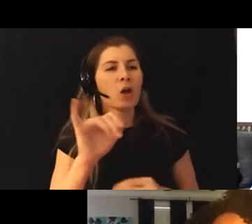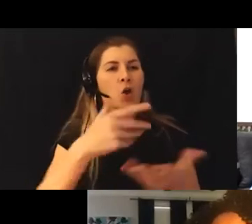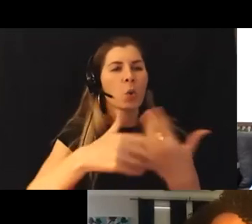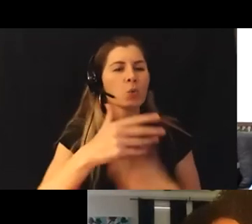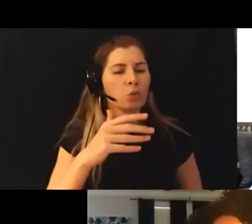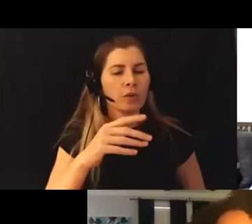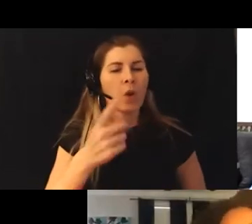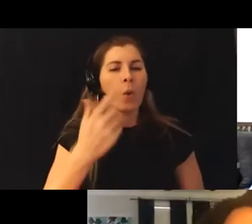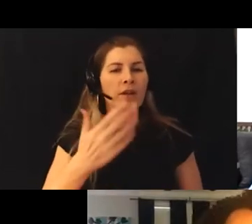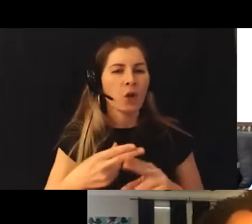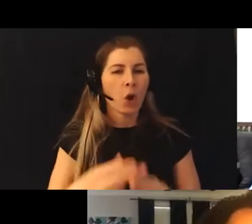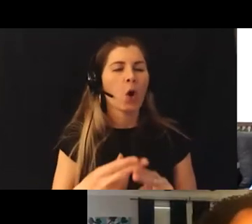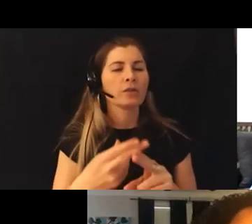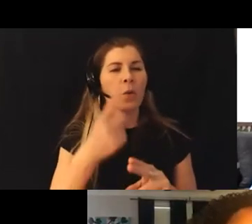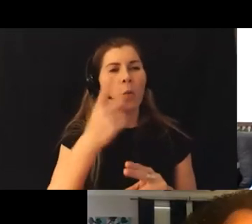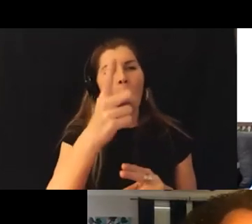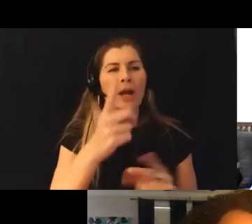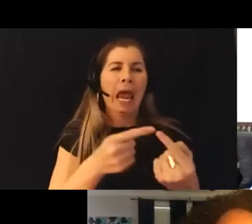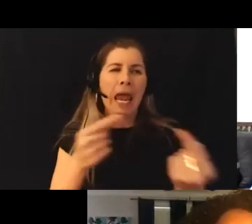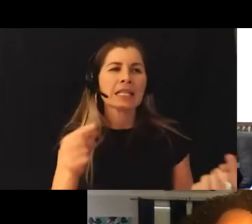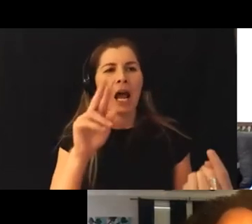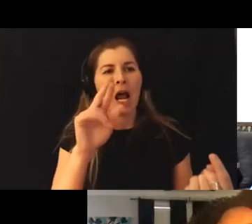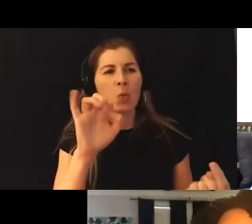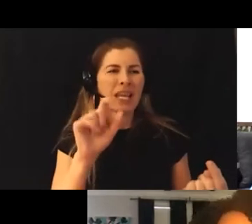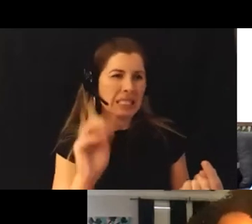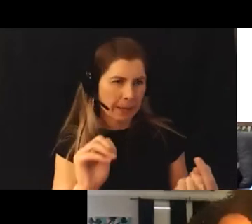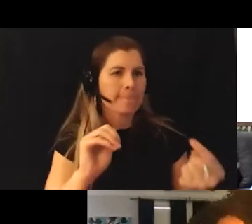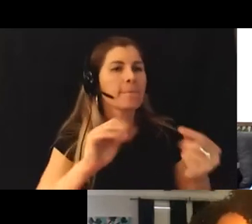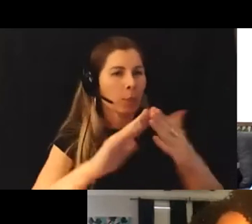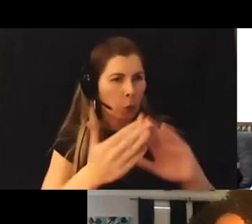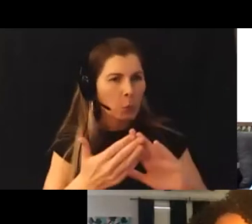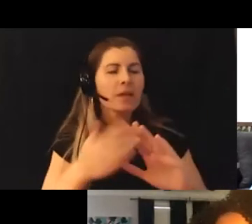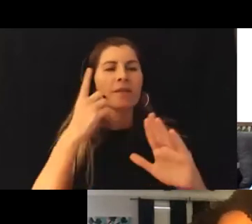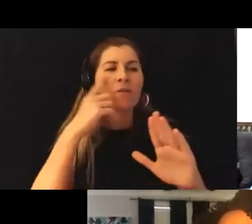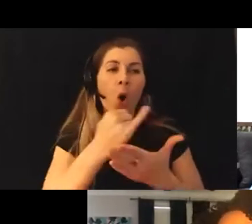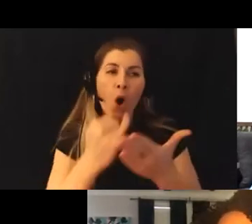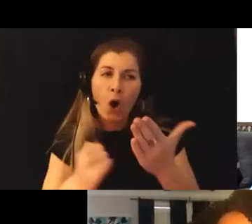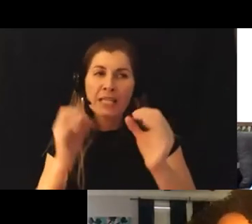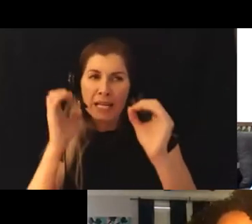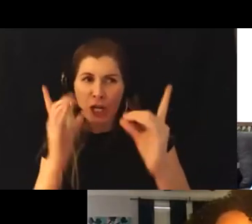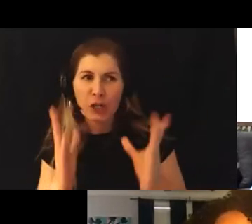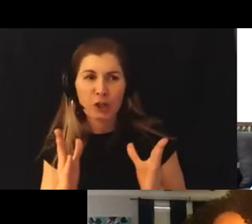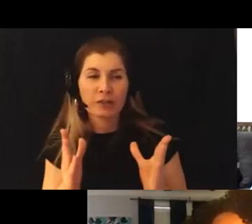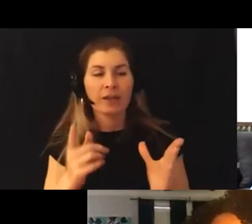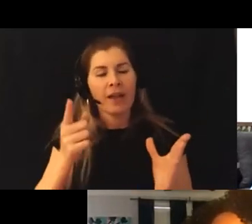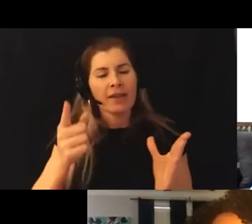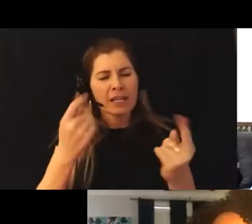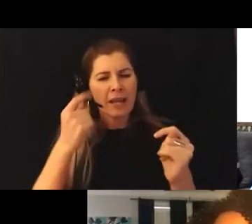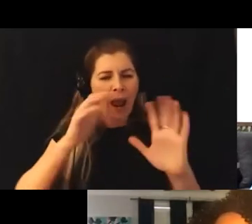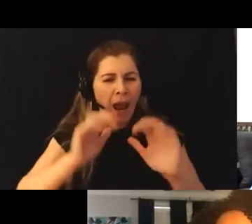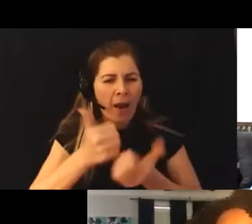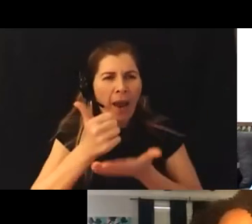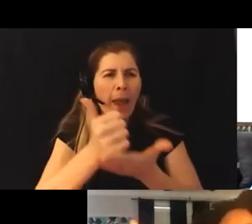AREAL, which is a year-long anti-racist professional learning community, specifically for arts educators, that looks at really building the capacity of